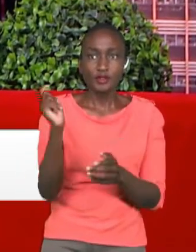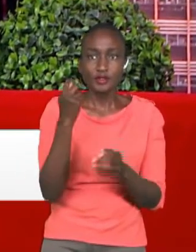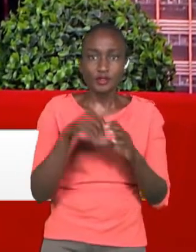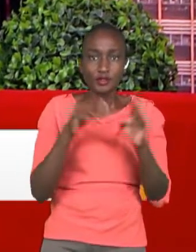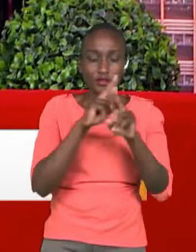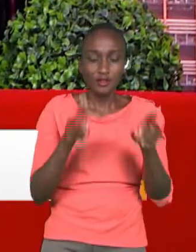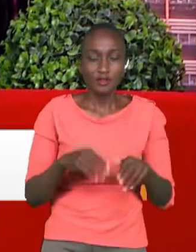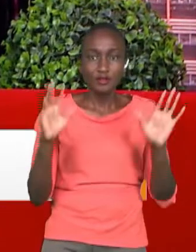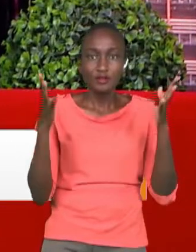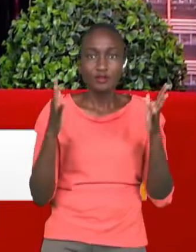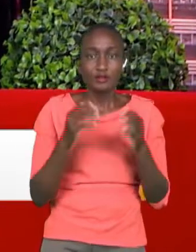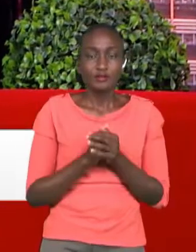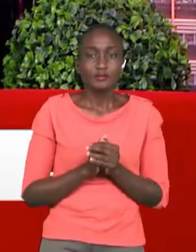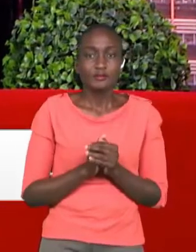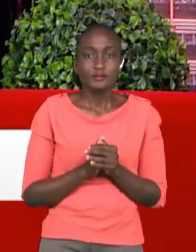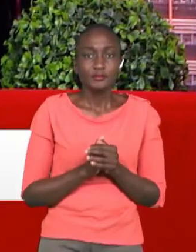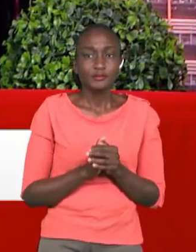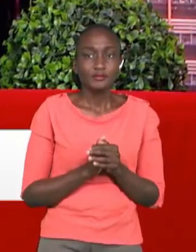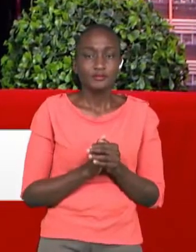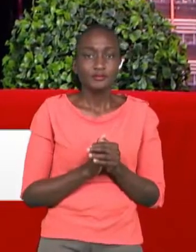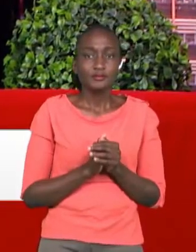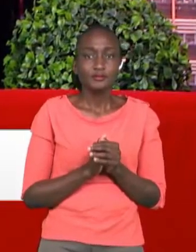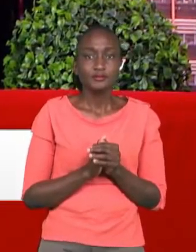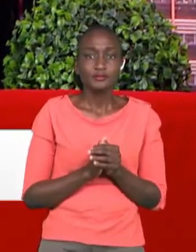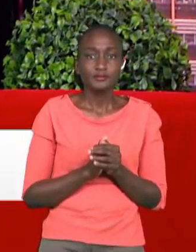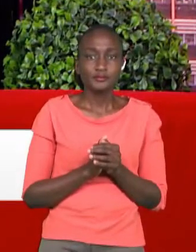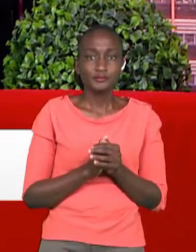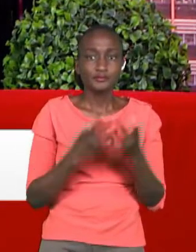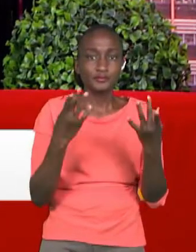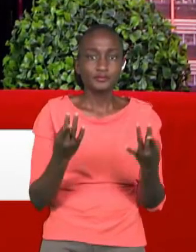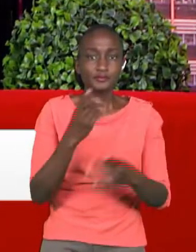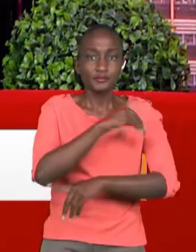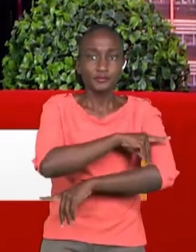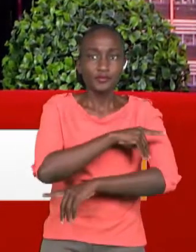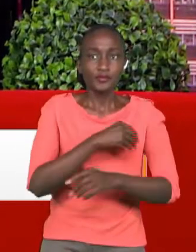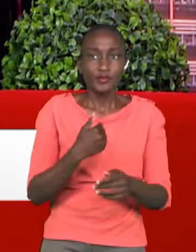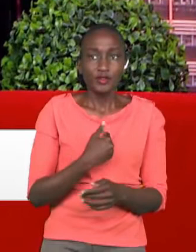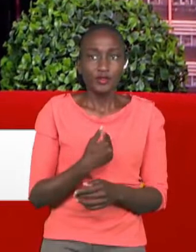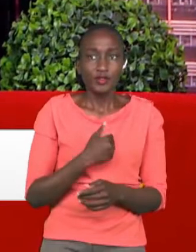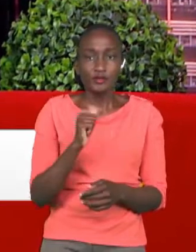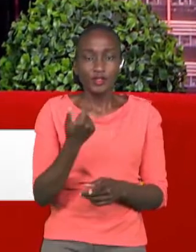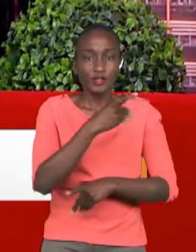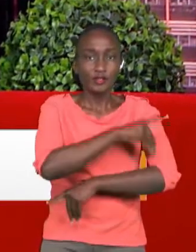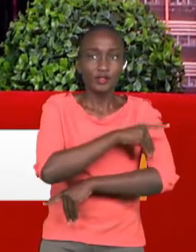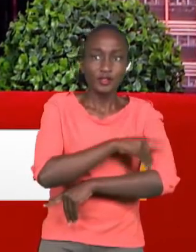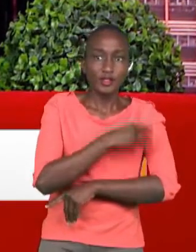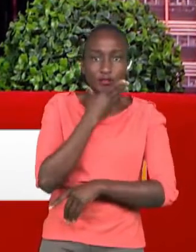platform on that time. So Yoga Day, you see, we have the Father Day, Sister